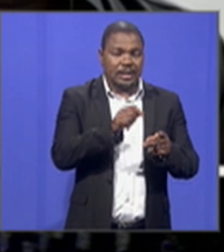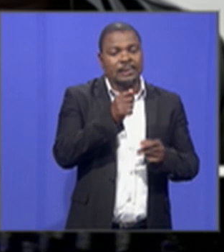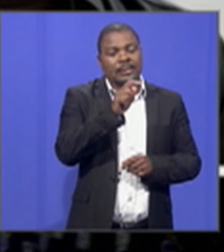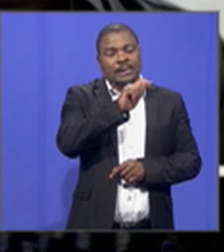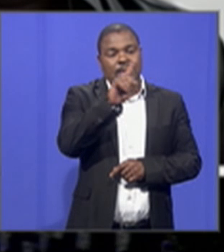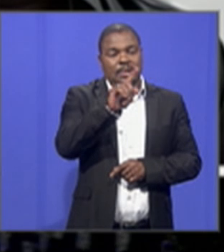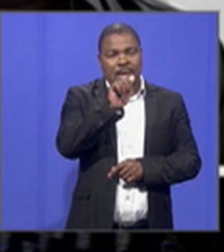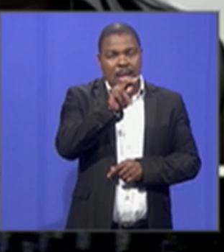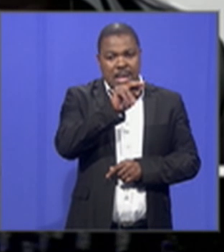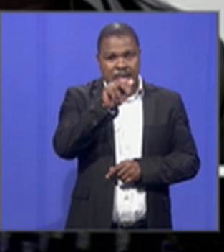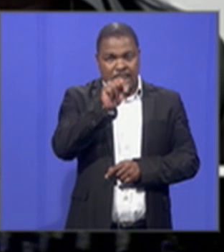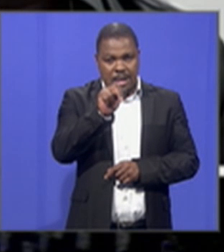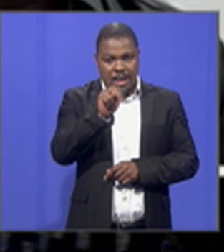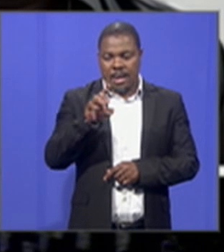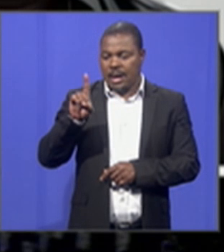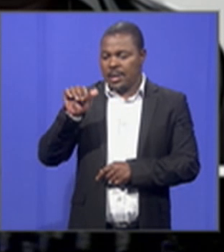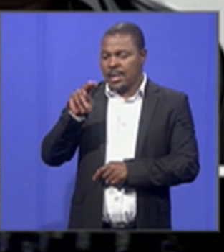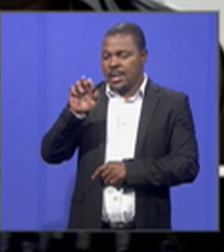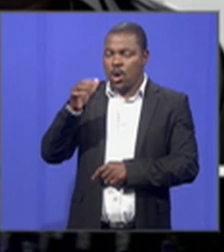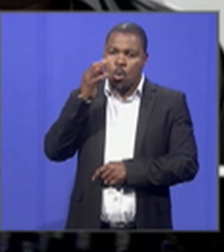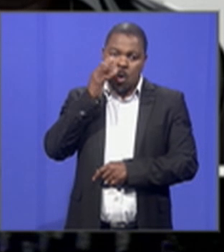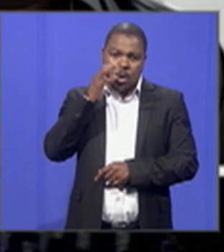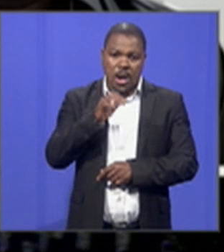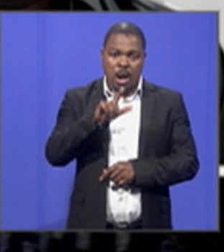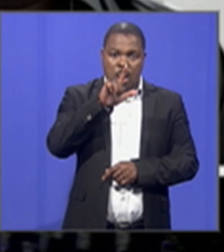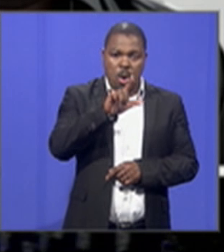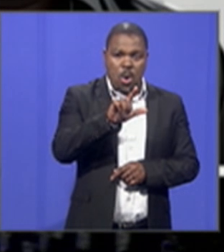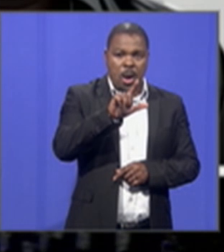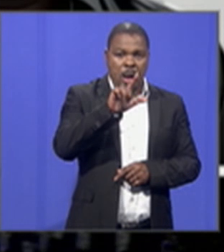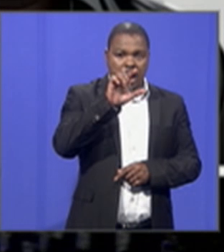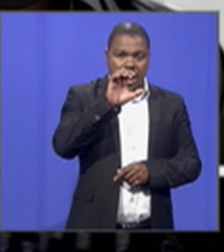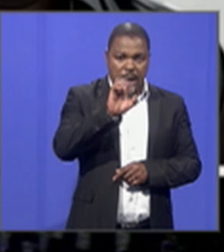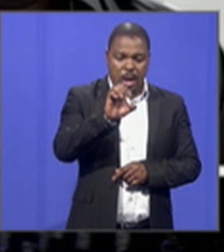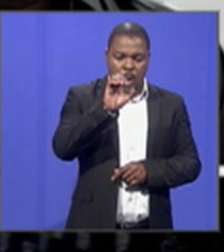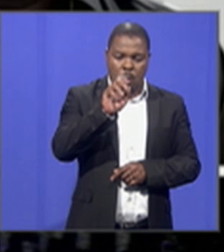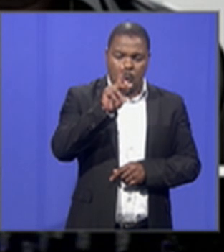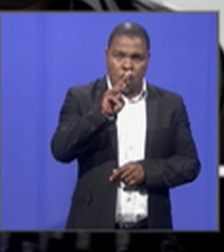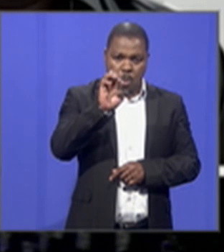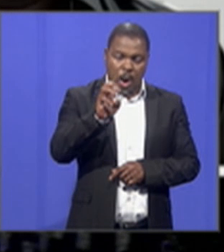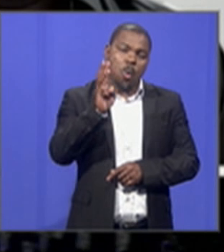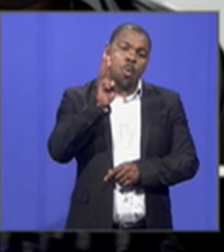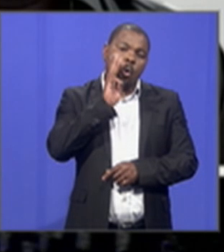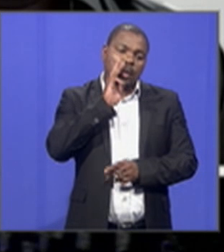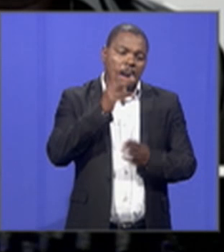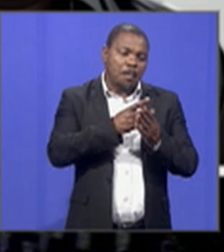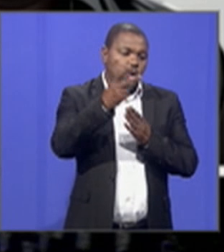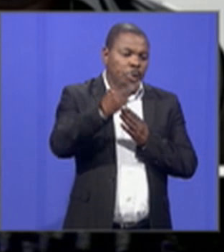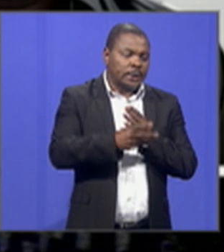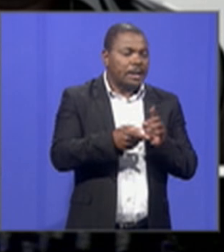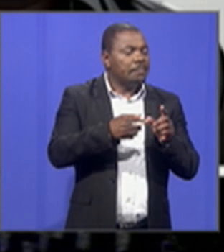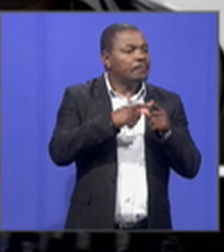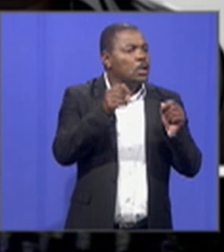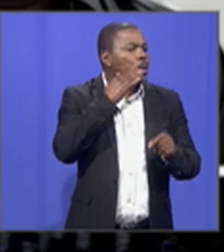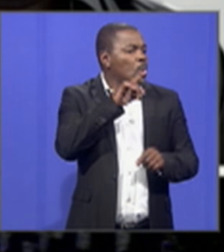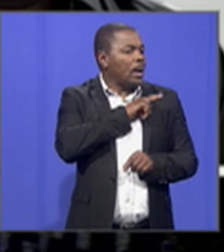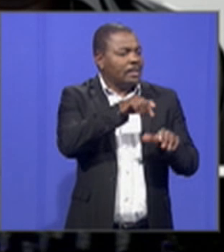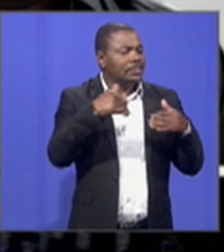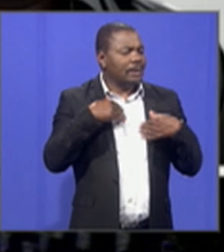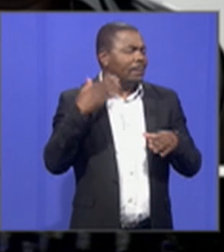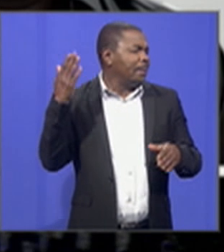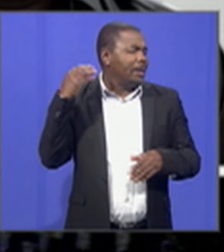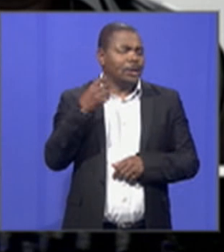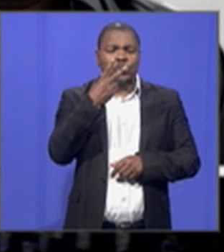a re projeke ya letamo la metsi ya Lokwe e tla fela neng na ka ge e sa le thoma ka ngwaga wa 2016